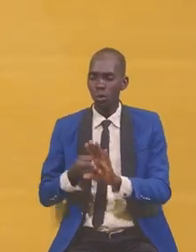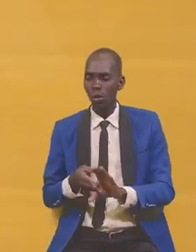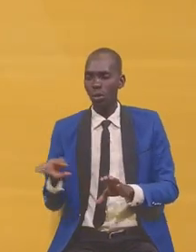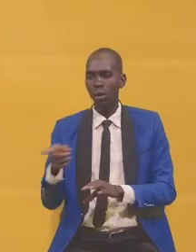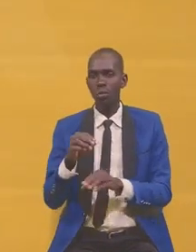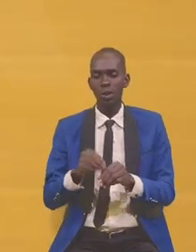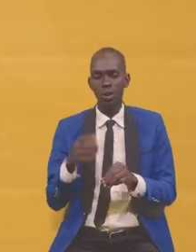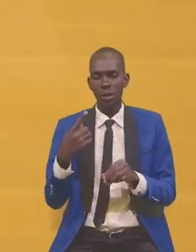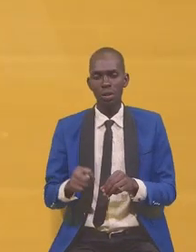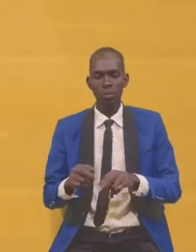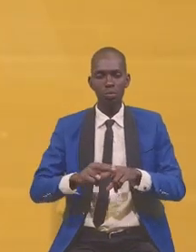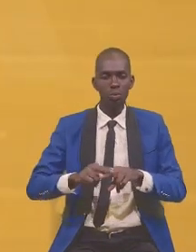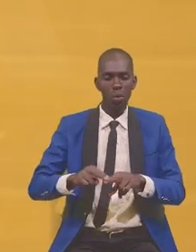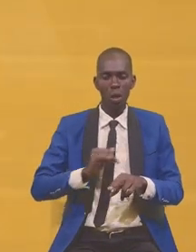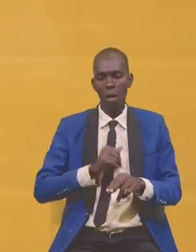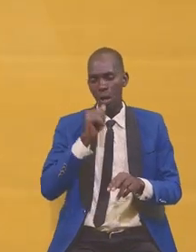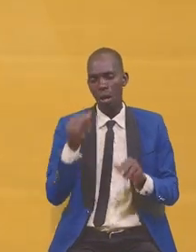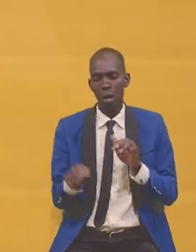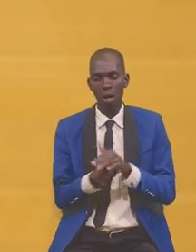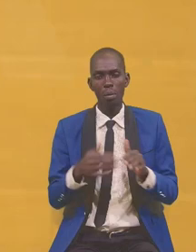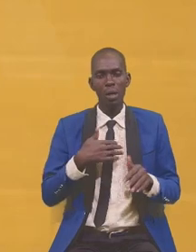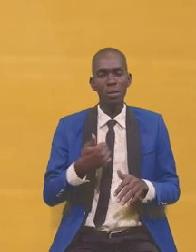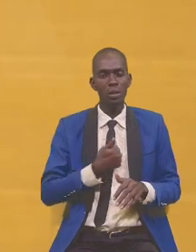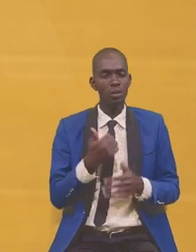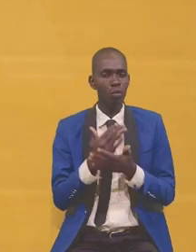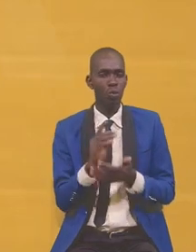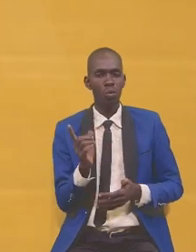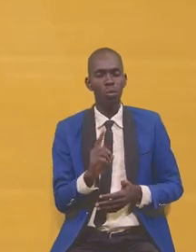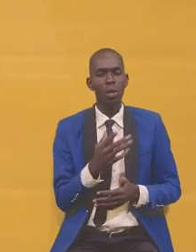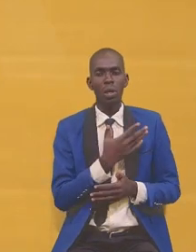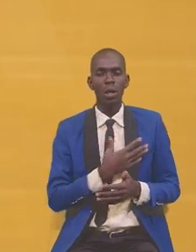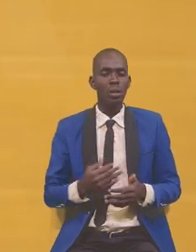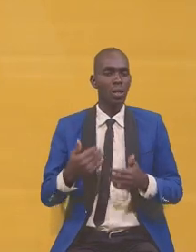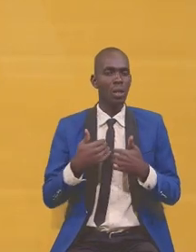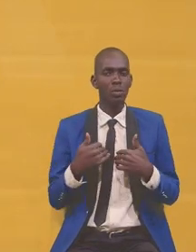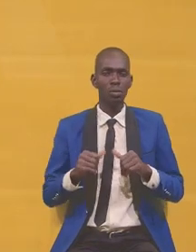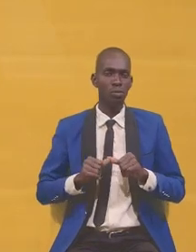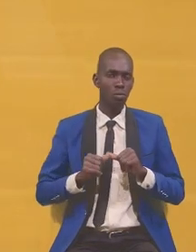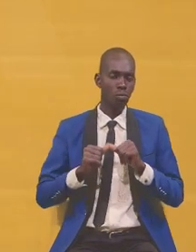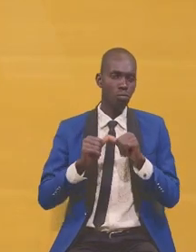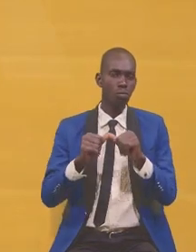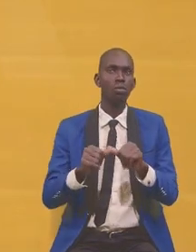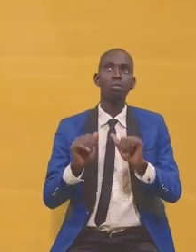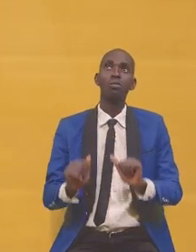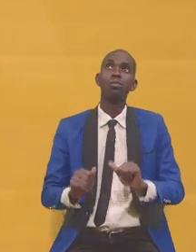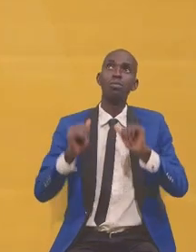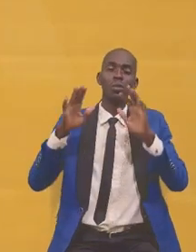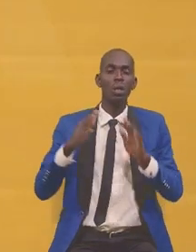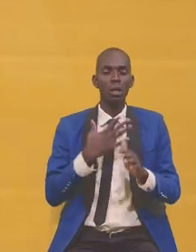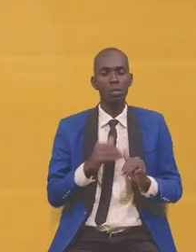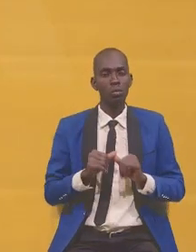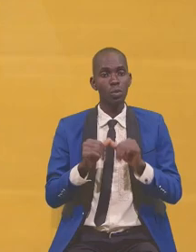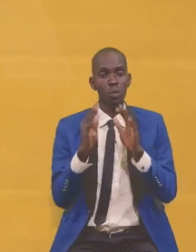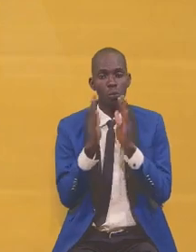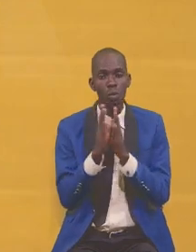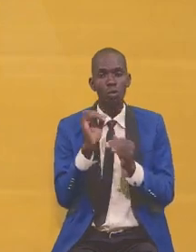hide myself somewhere, and I'm in constant devotion, and I'm in constant prayer, so that I